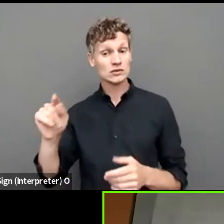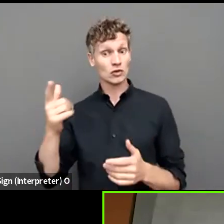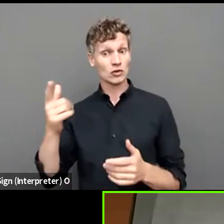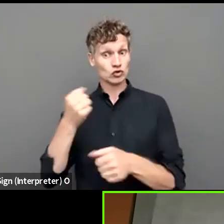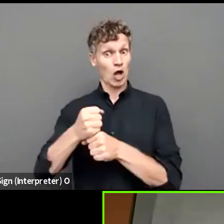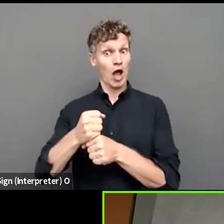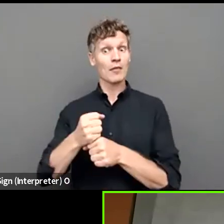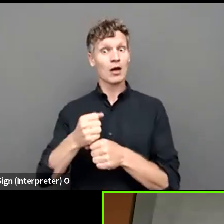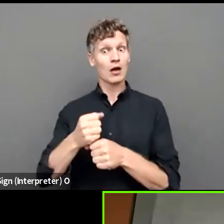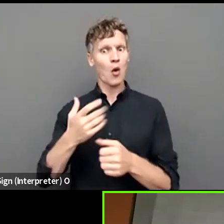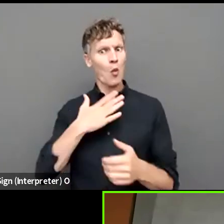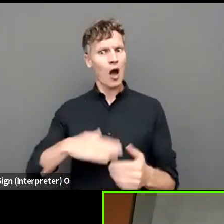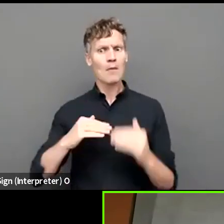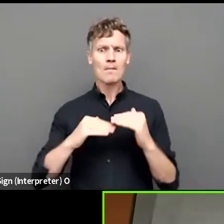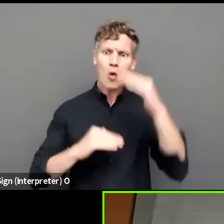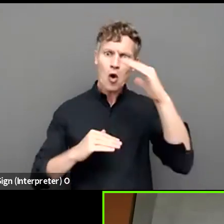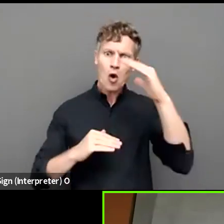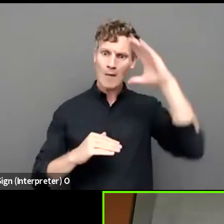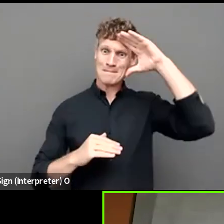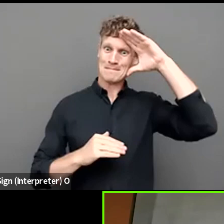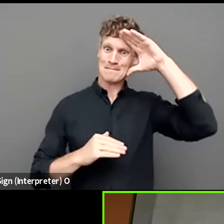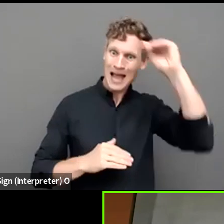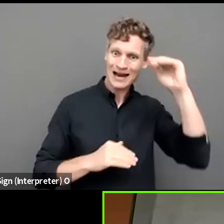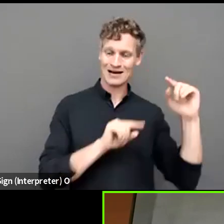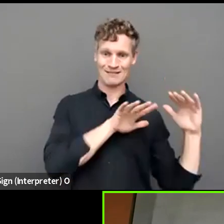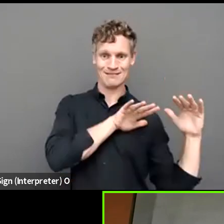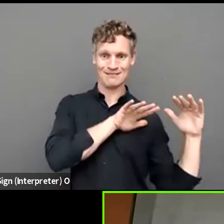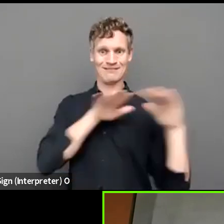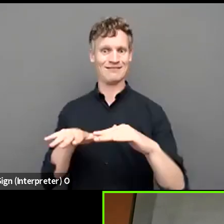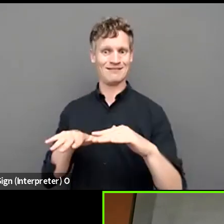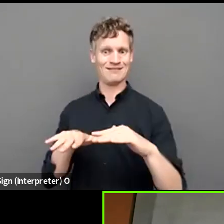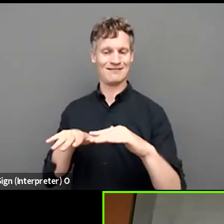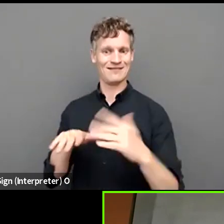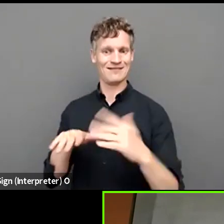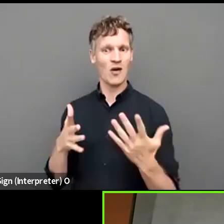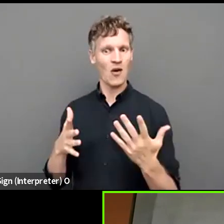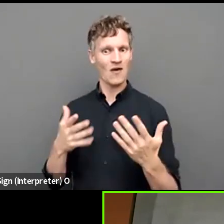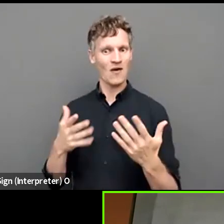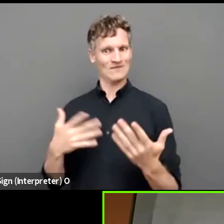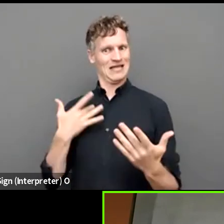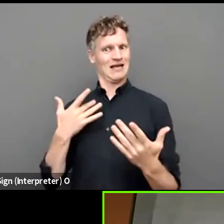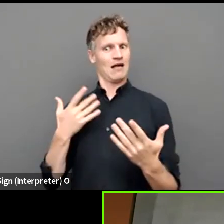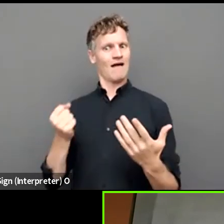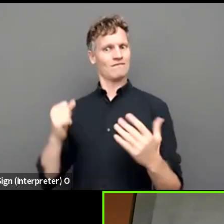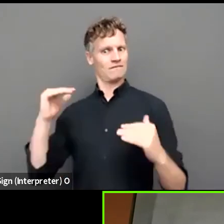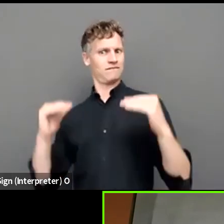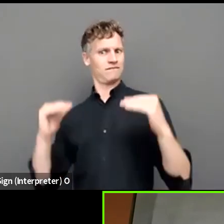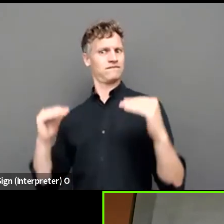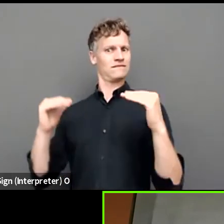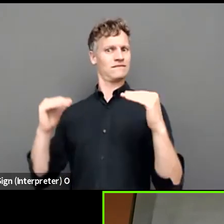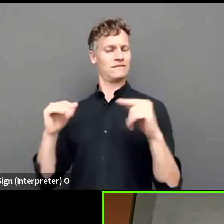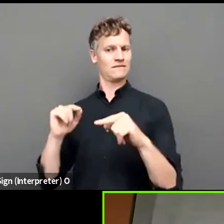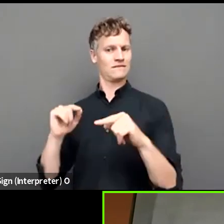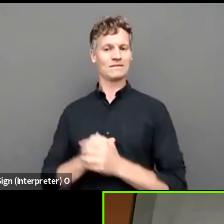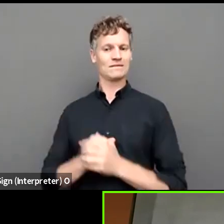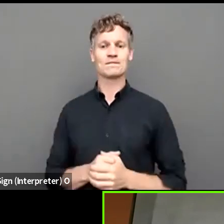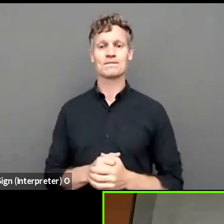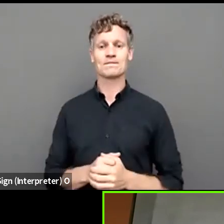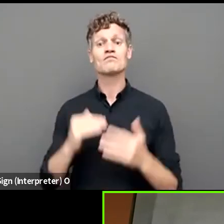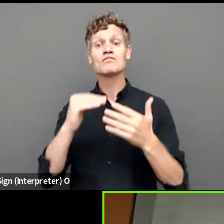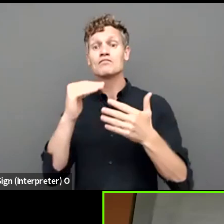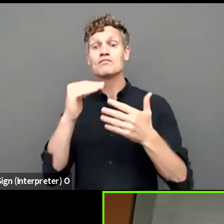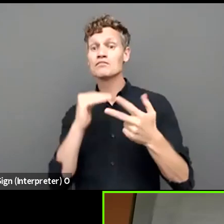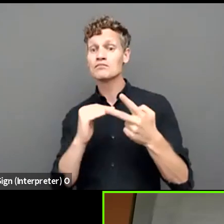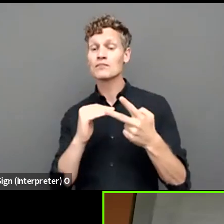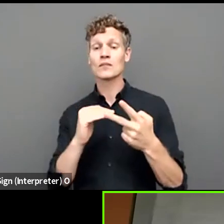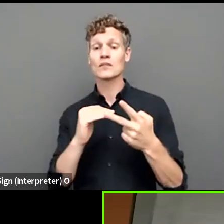have more equality and women are going to do other things, someone is still going to take care of those responsibilities, right? And when it comes to recognizing,